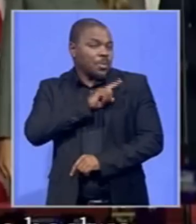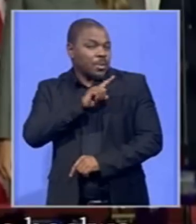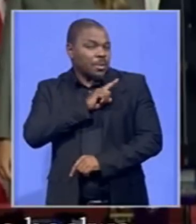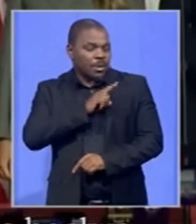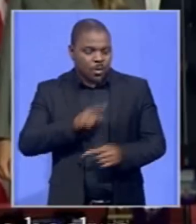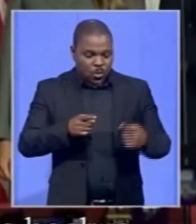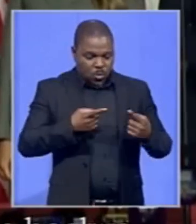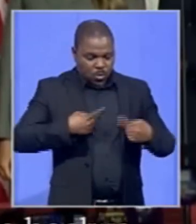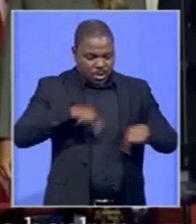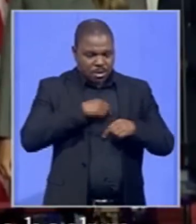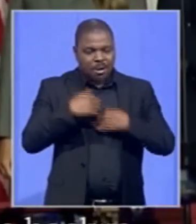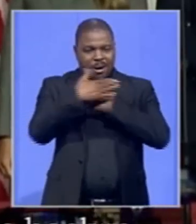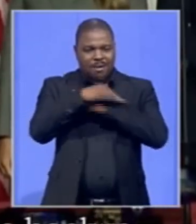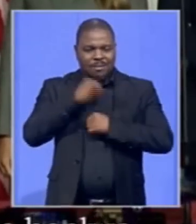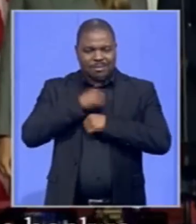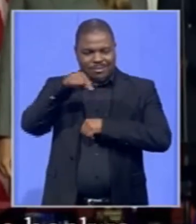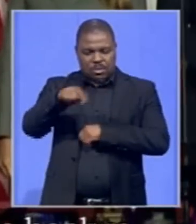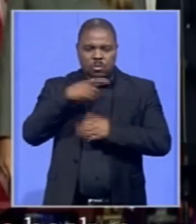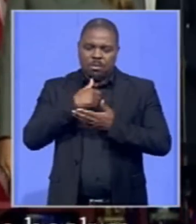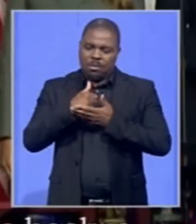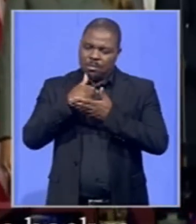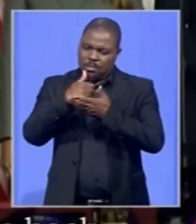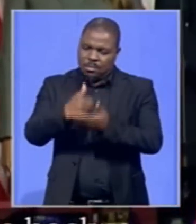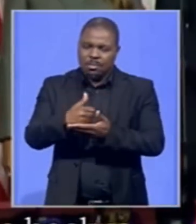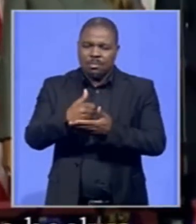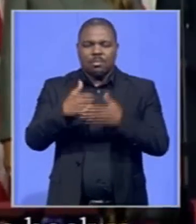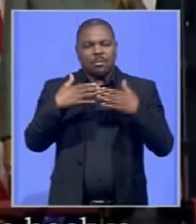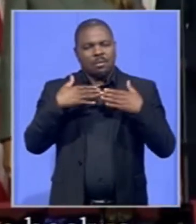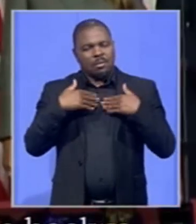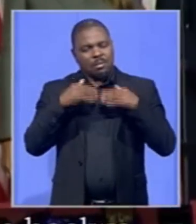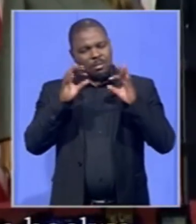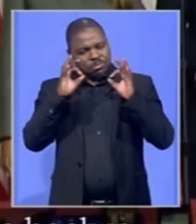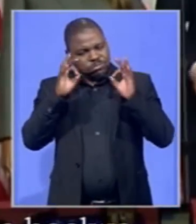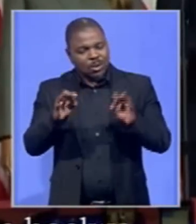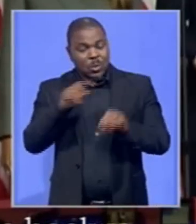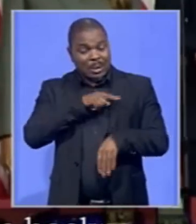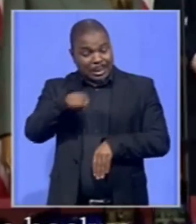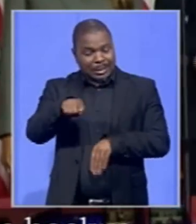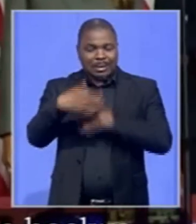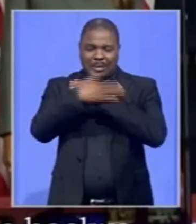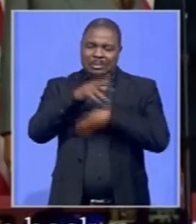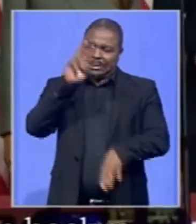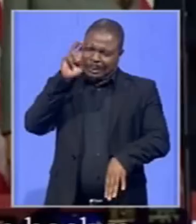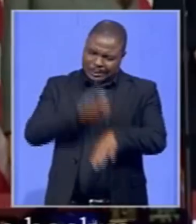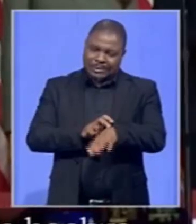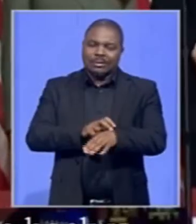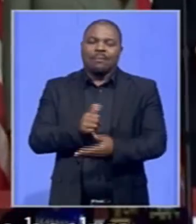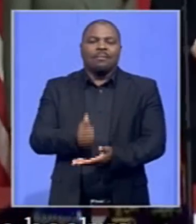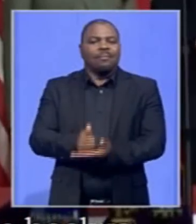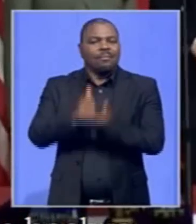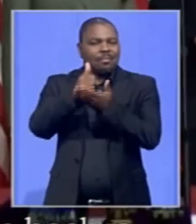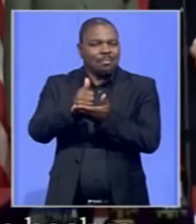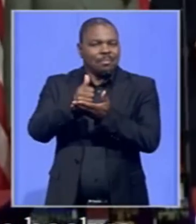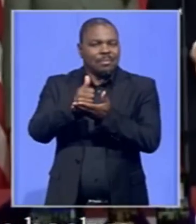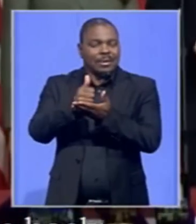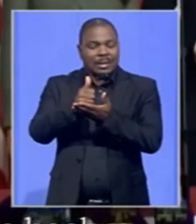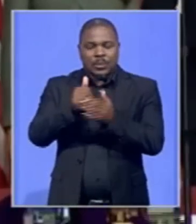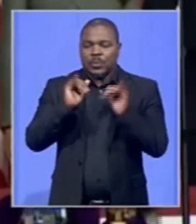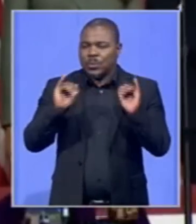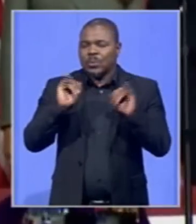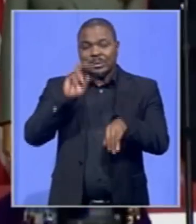help our country heal. We're going to help our country heal. We have a country that needs help, and it needs help very